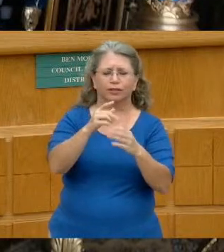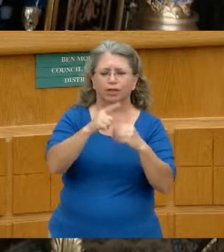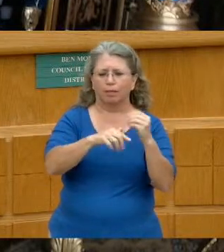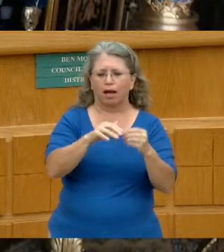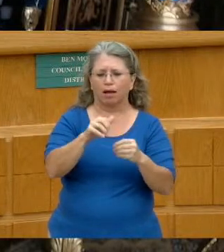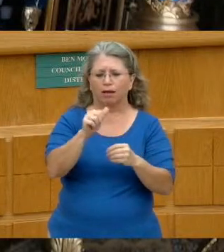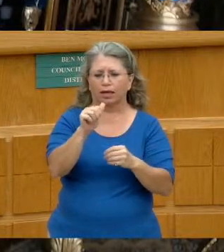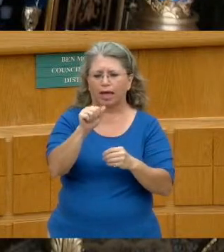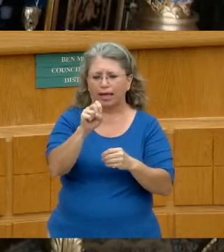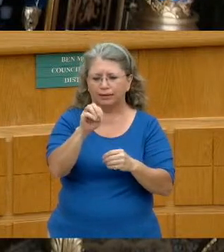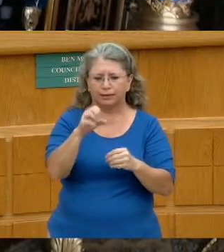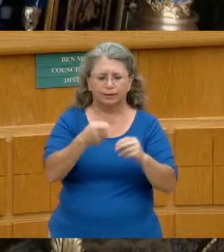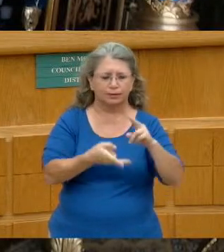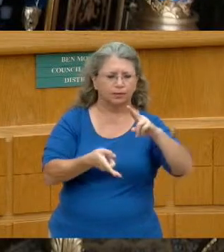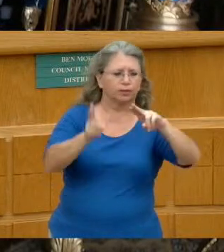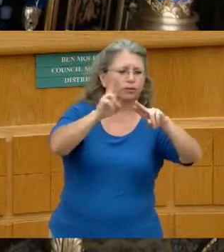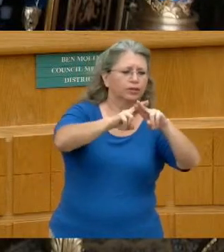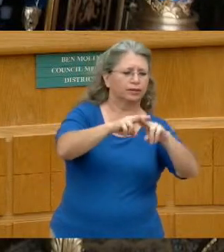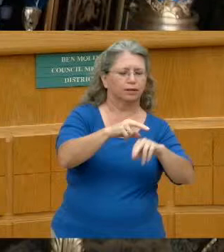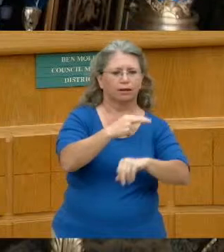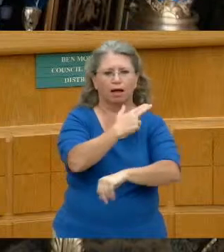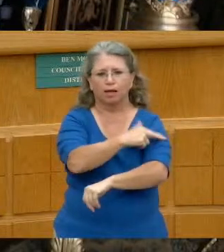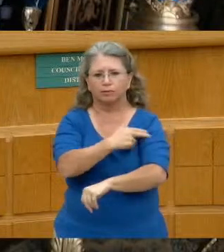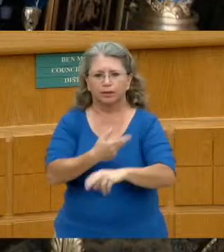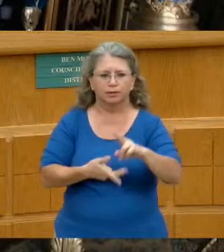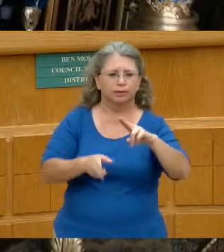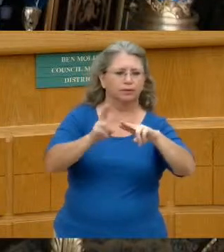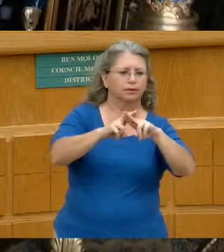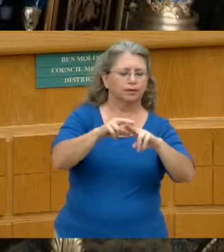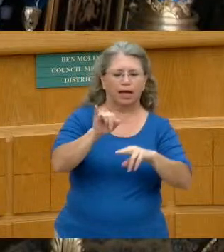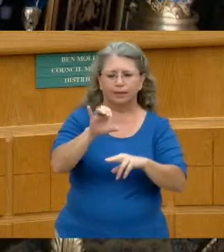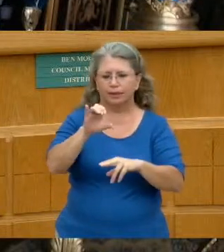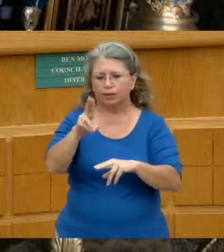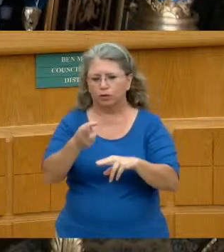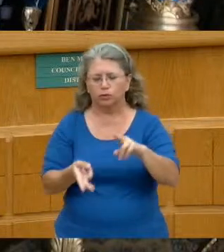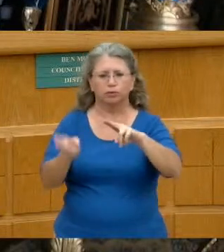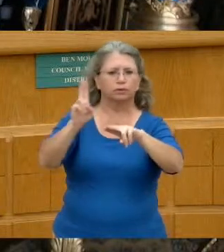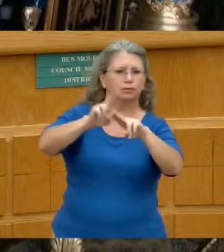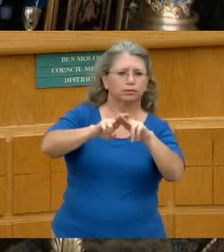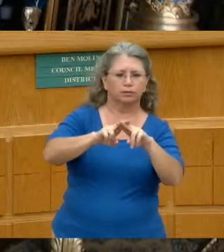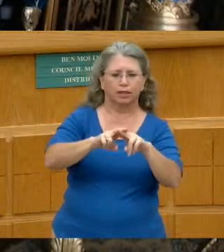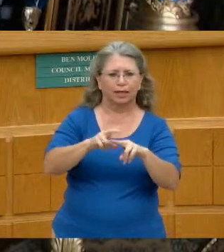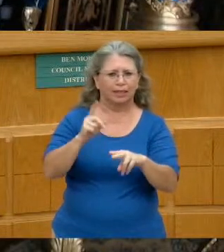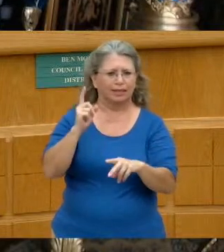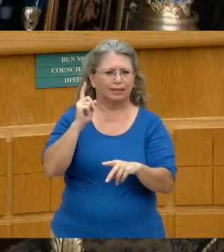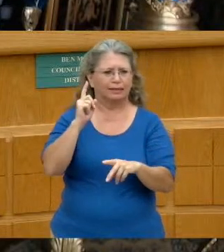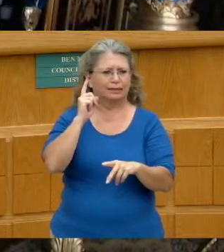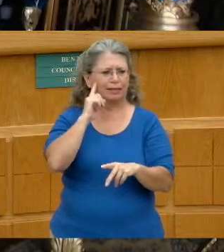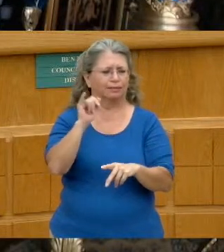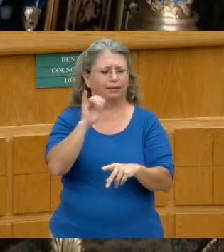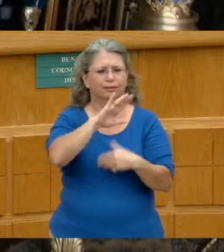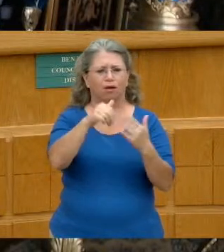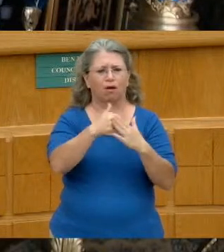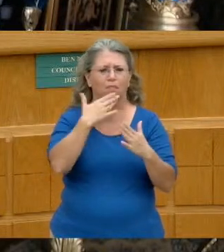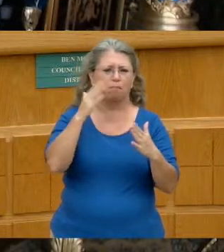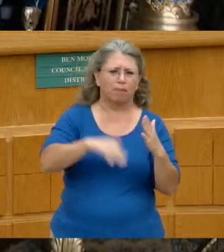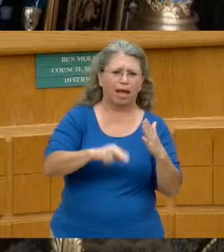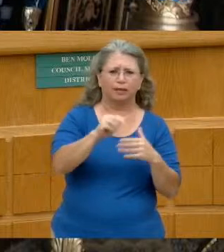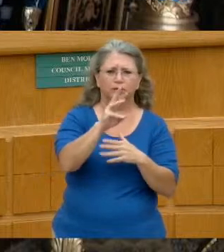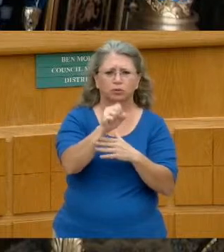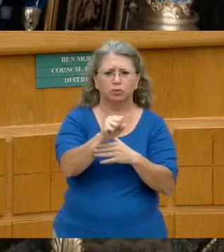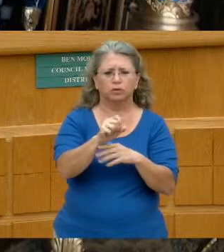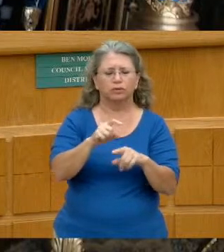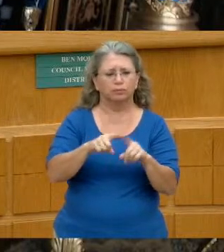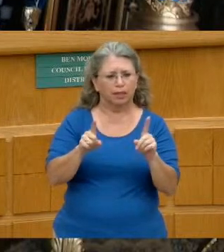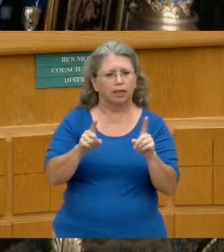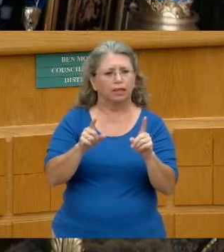and that hospitalizations are going up and ICU beds, and it seems like it's all bad news. Well, let me say that